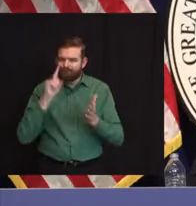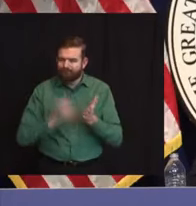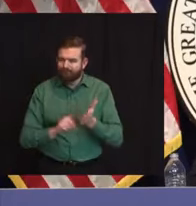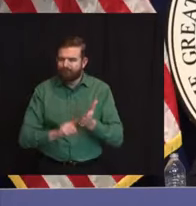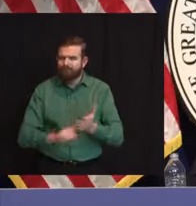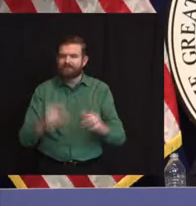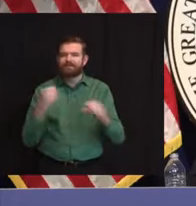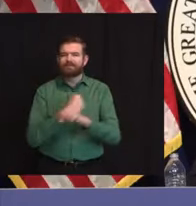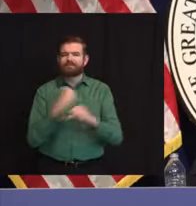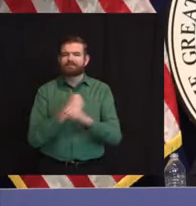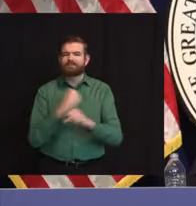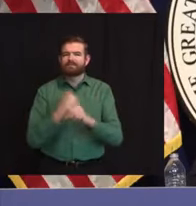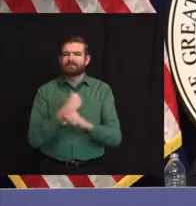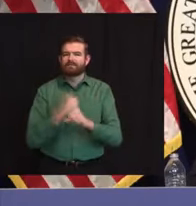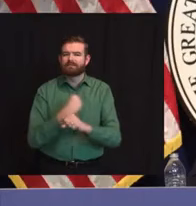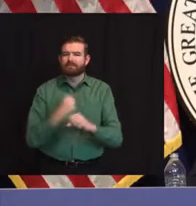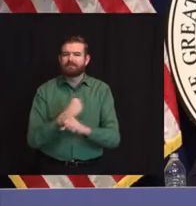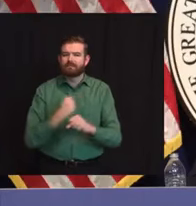It's not like